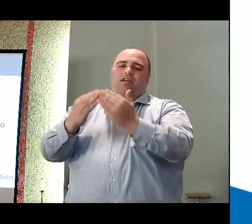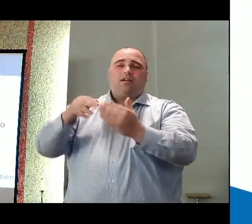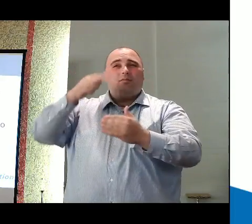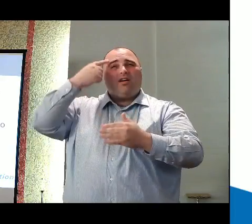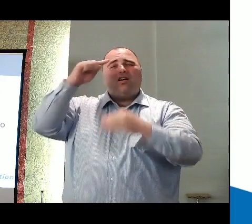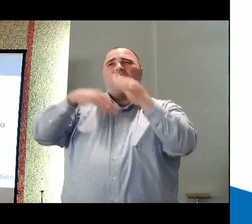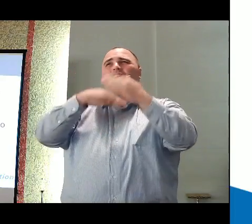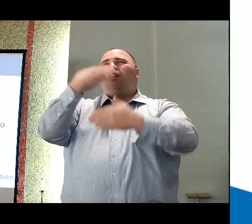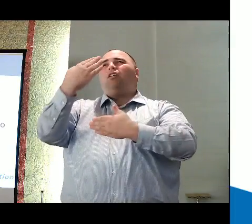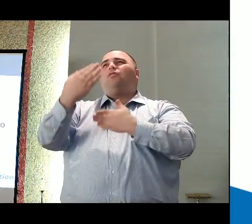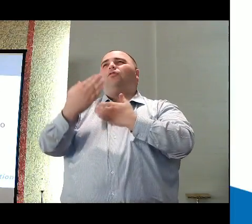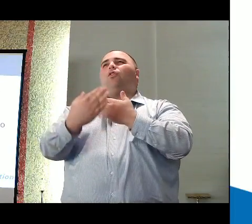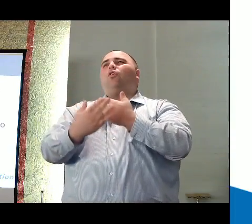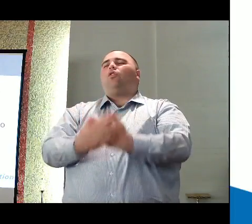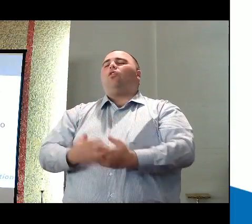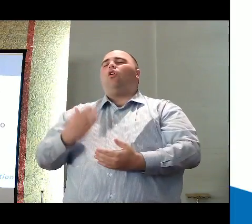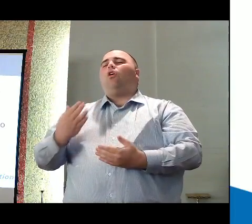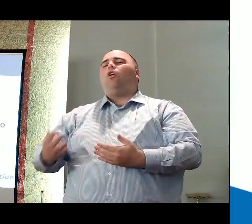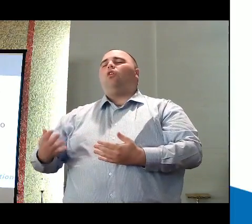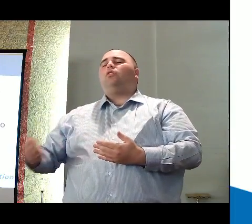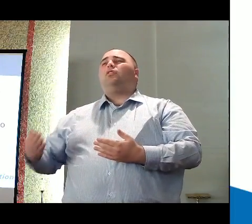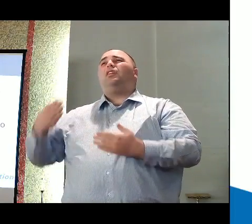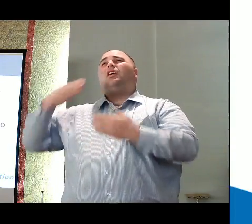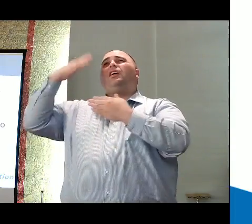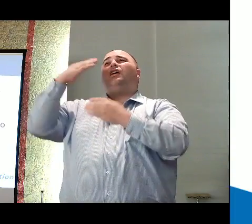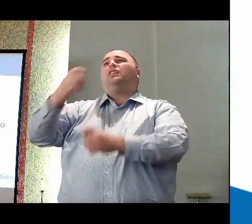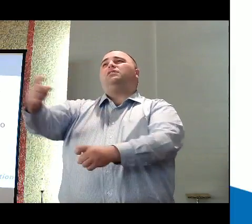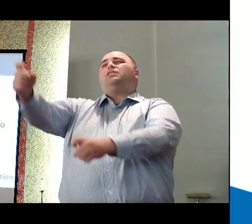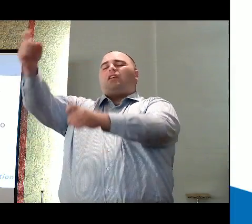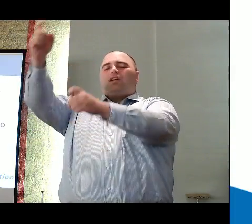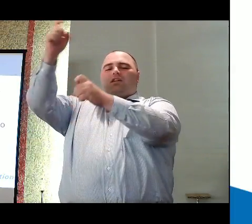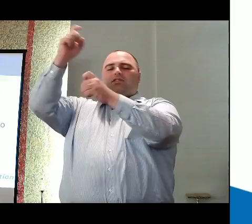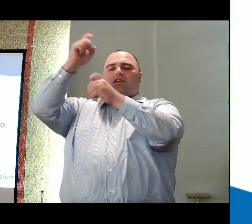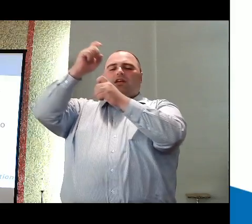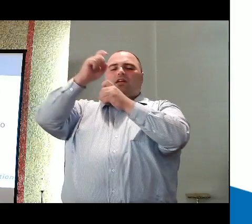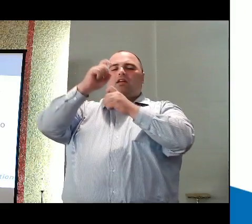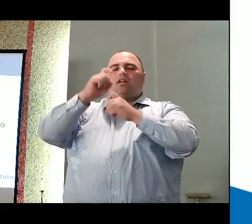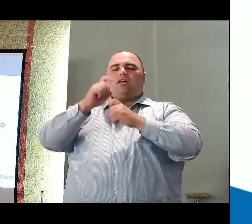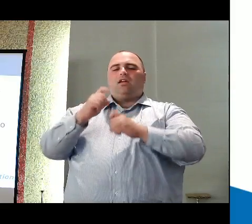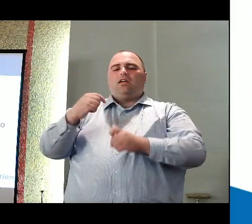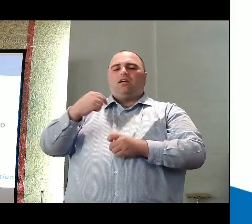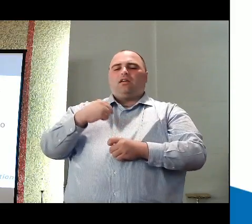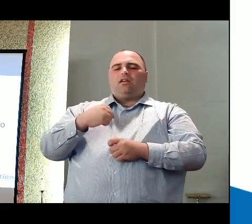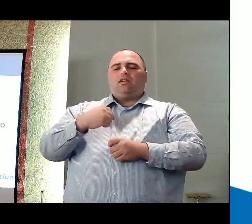thank Him for all the things He's